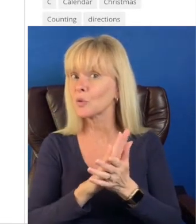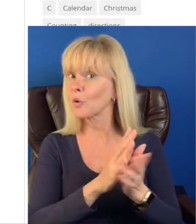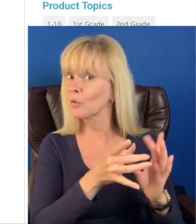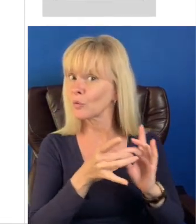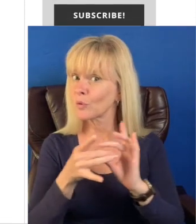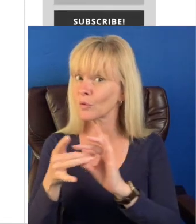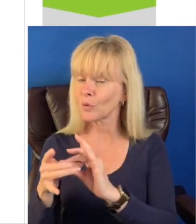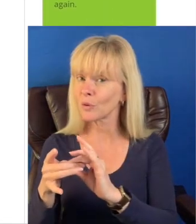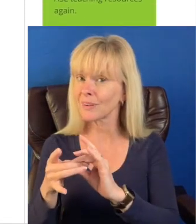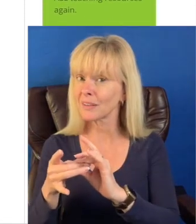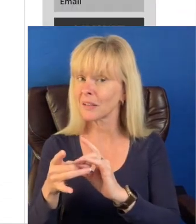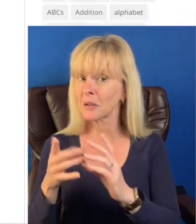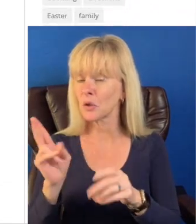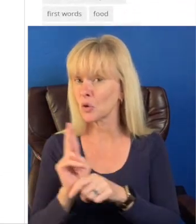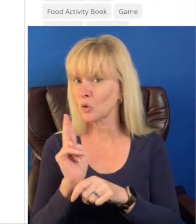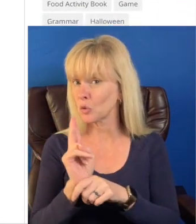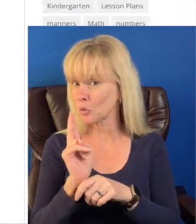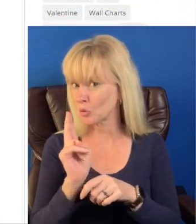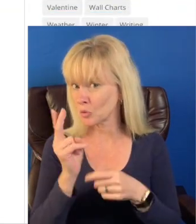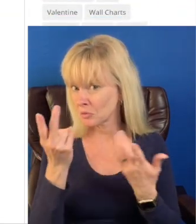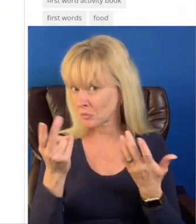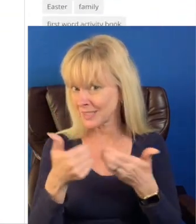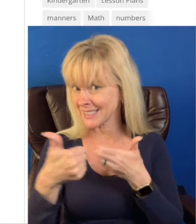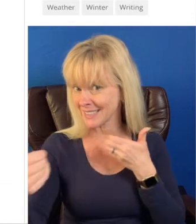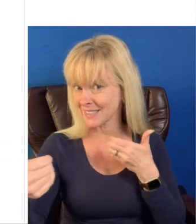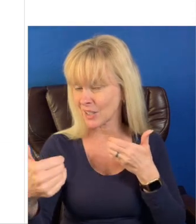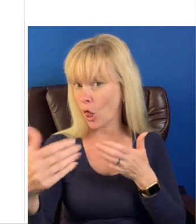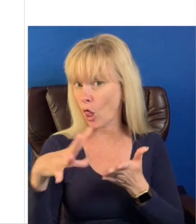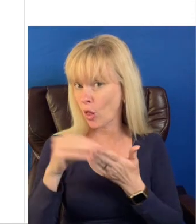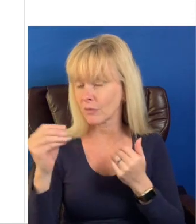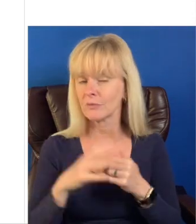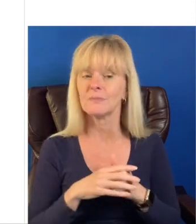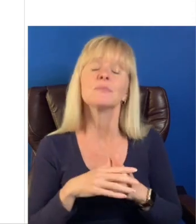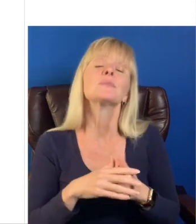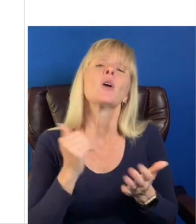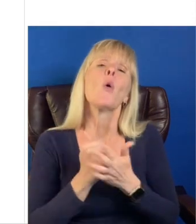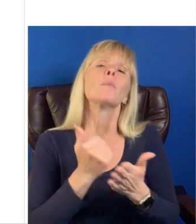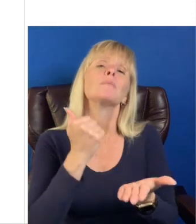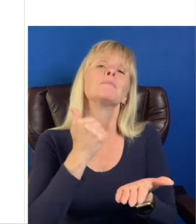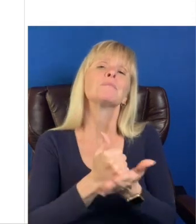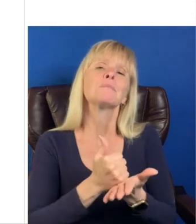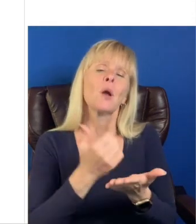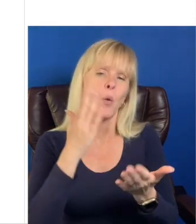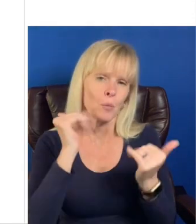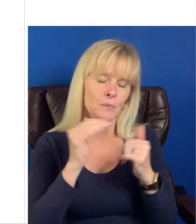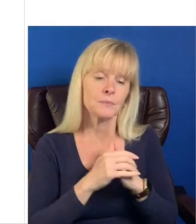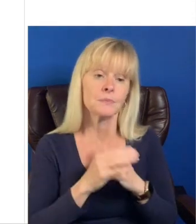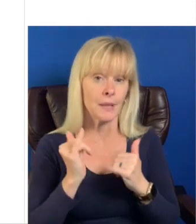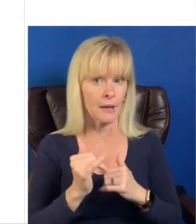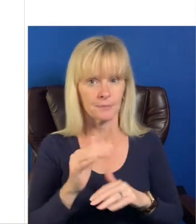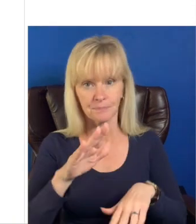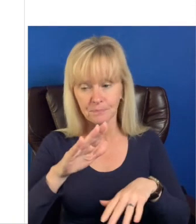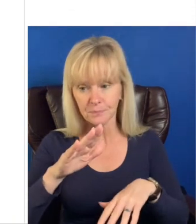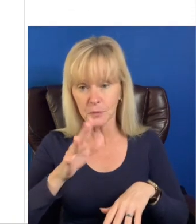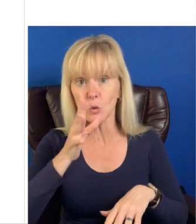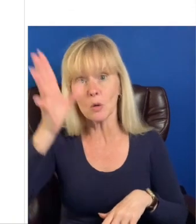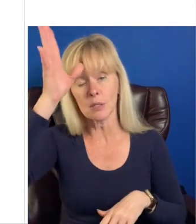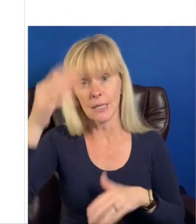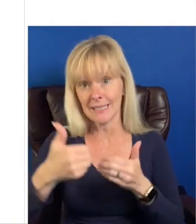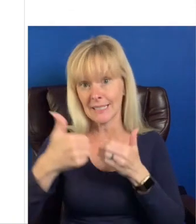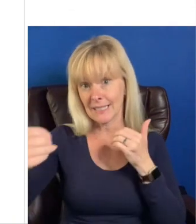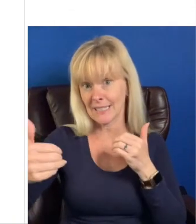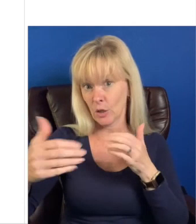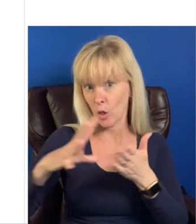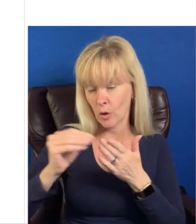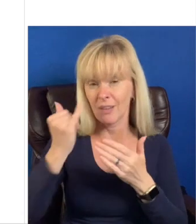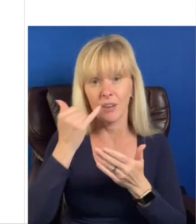time with distant learning. So I hope that helps. One thing with distant learning with your parents, if they do not